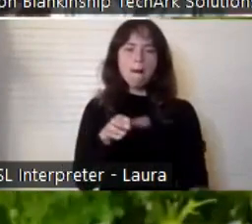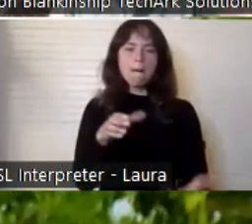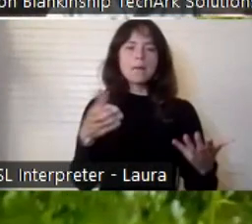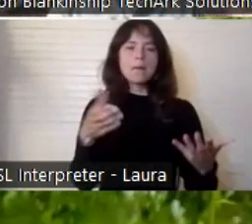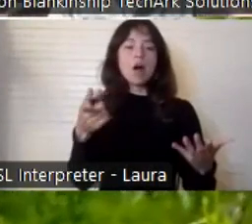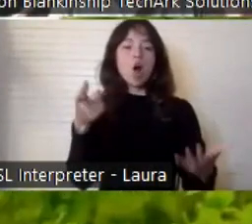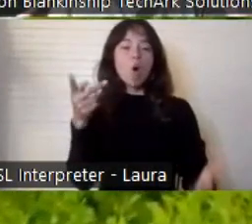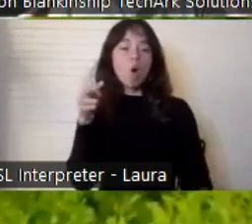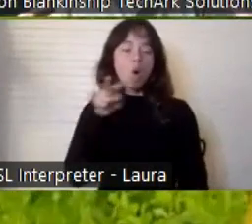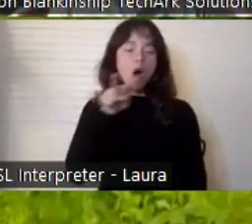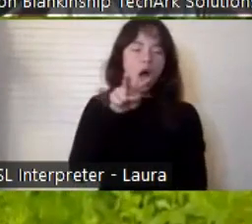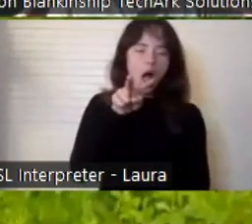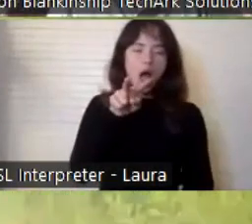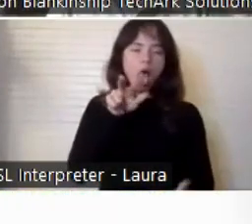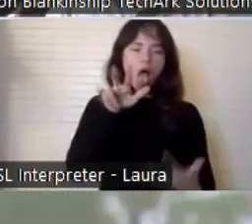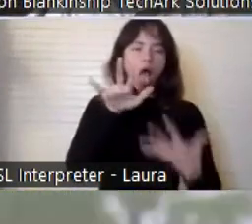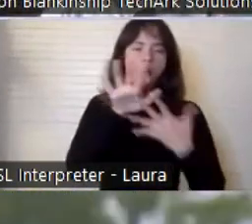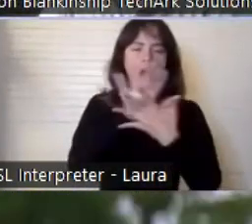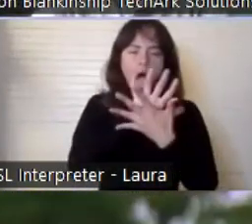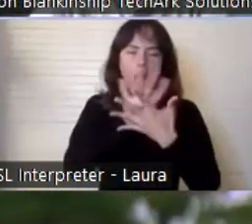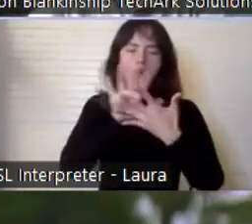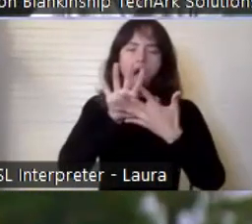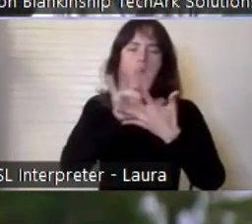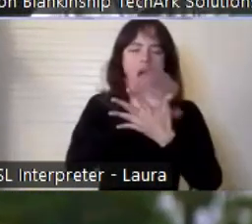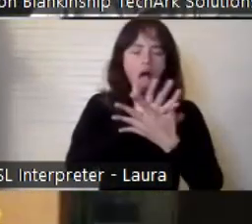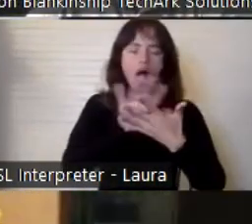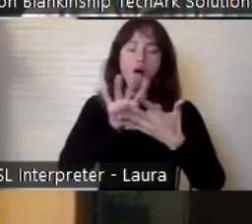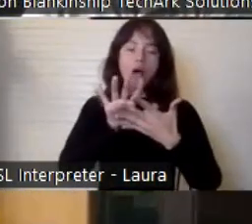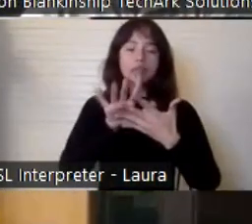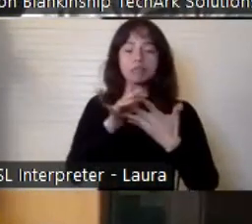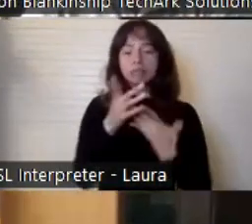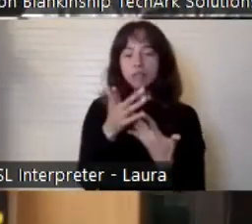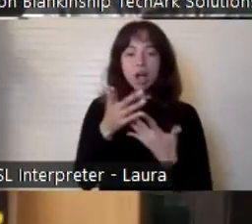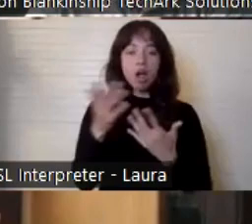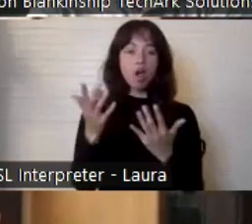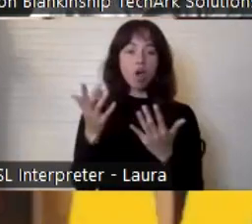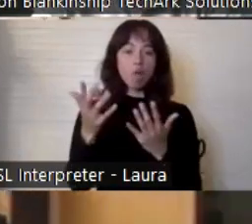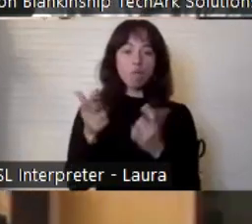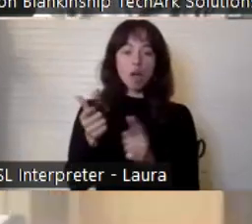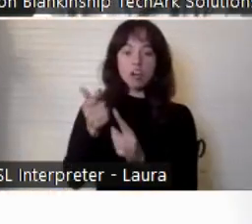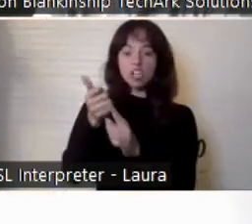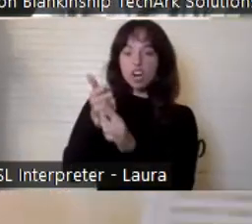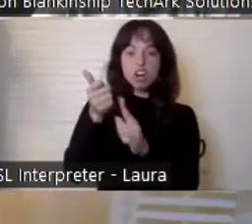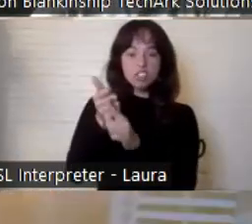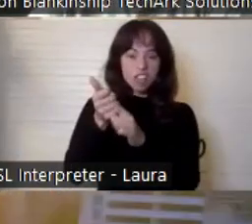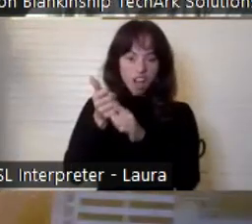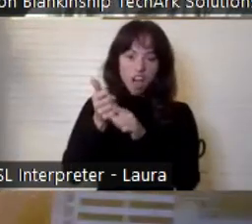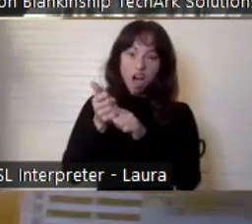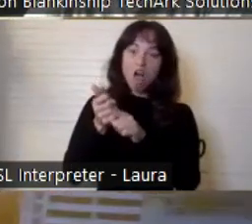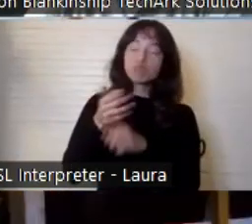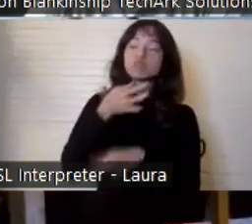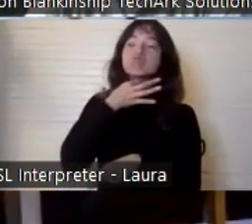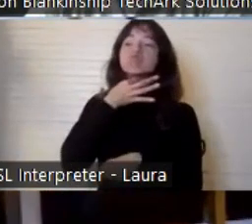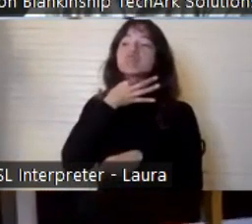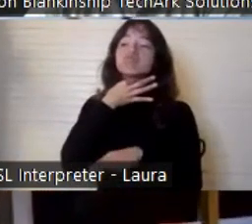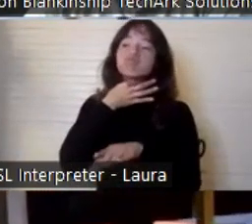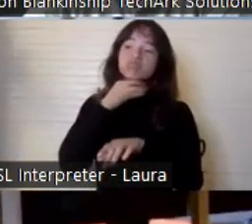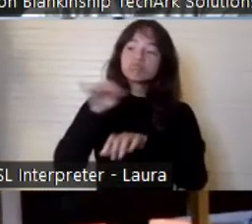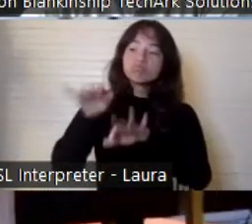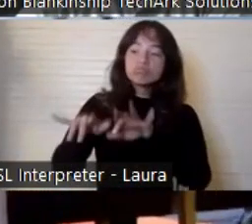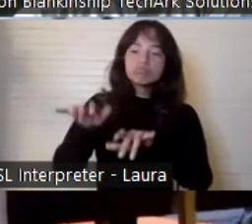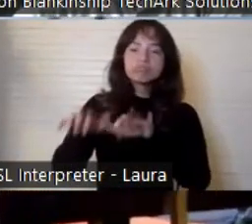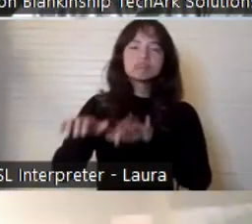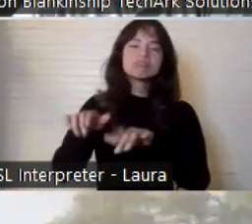you'll see that the animations, there's no pause in the videos, or there's no lag time with regards to Zoom. So to answer your question, Danny, first and